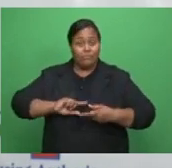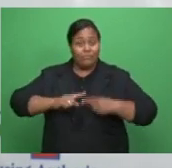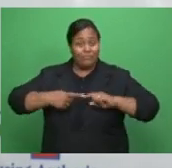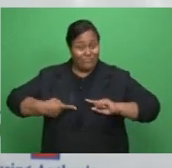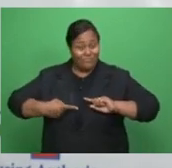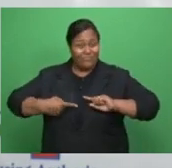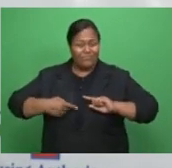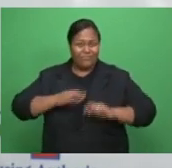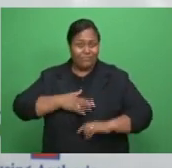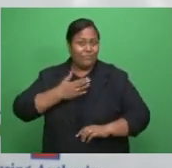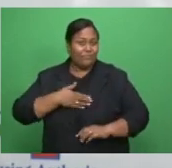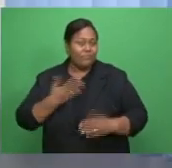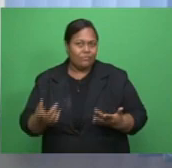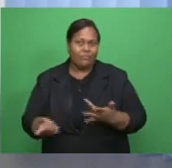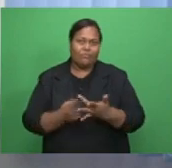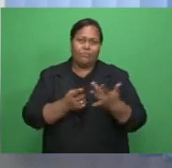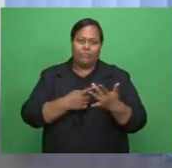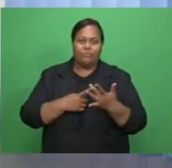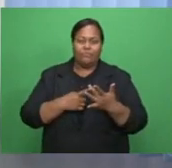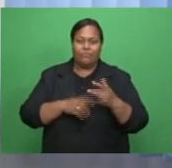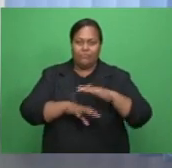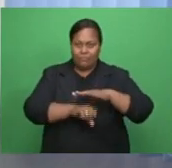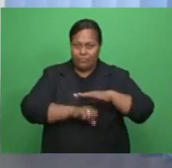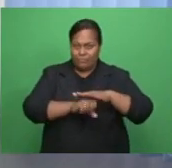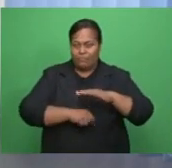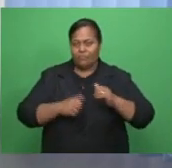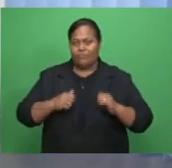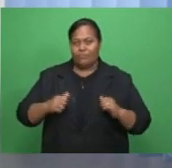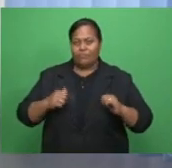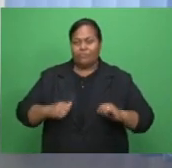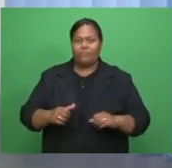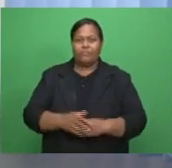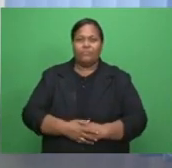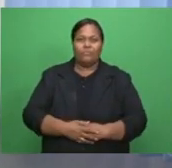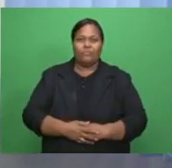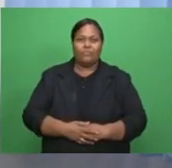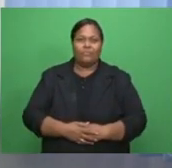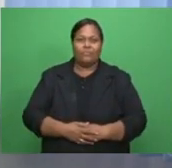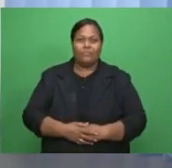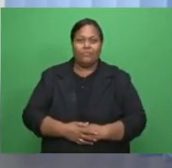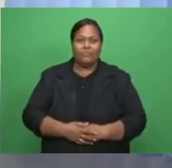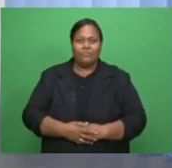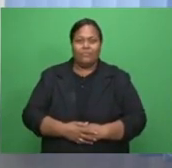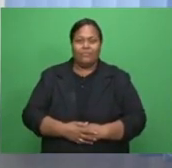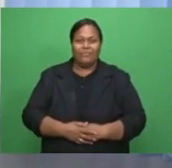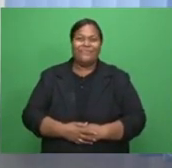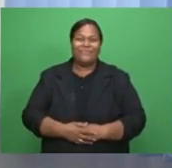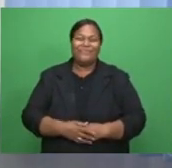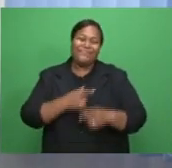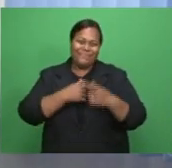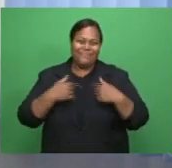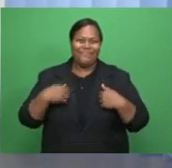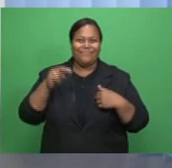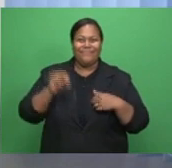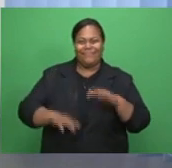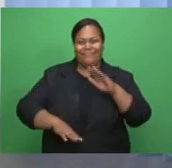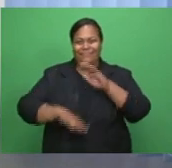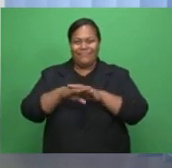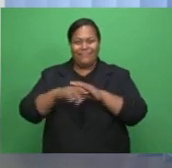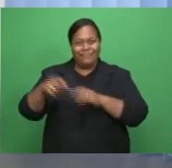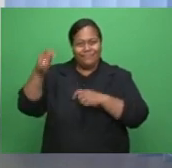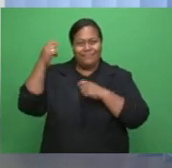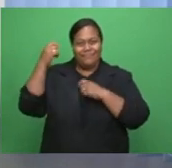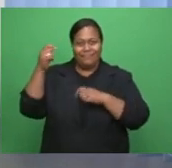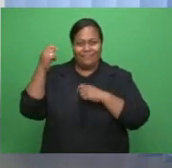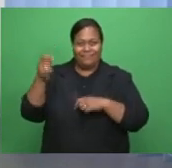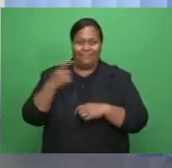interest and disclosures. The defense will do the full audit, and once they do the full audit and they find that the customers have given